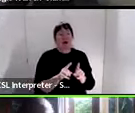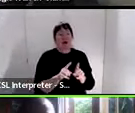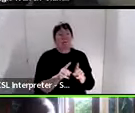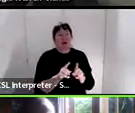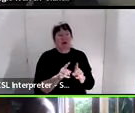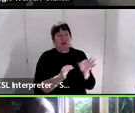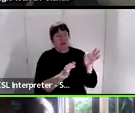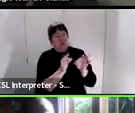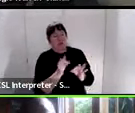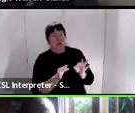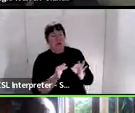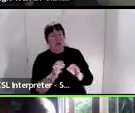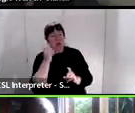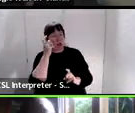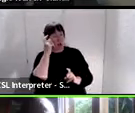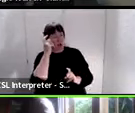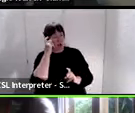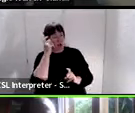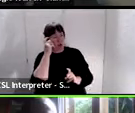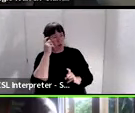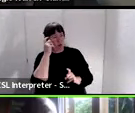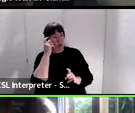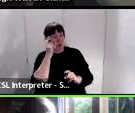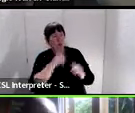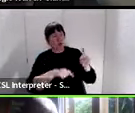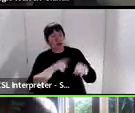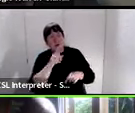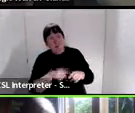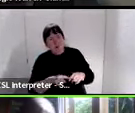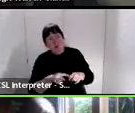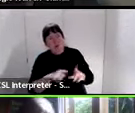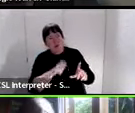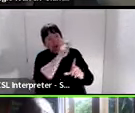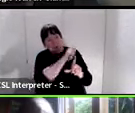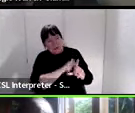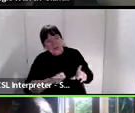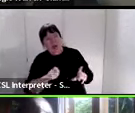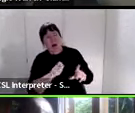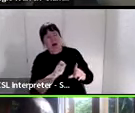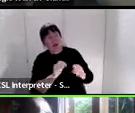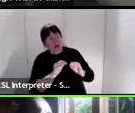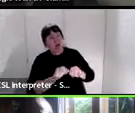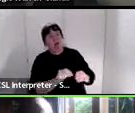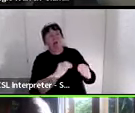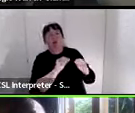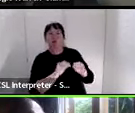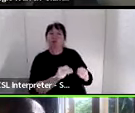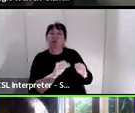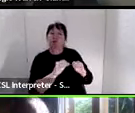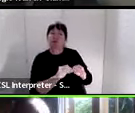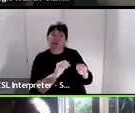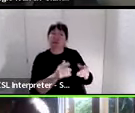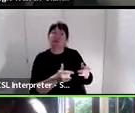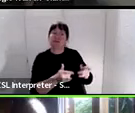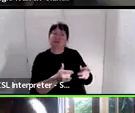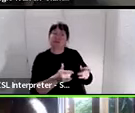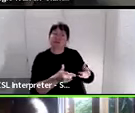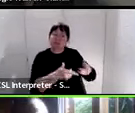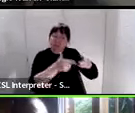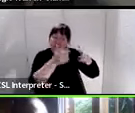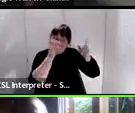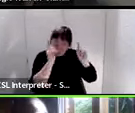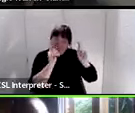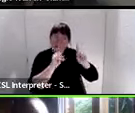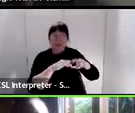business that's really employee experience design. It's about how you make work a better experience for everybody, really,